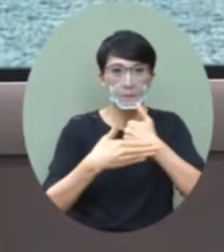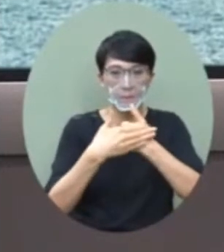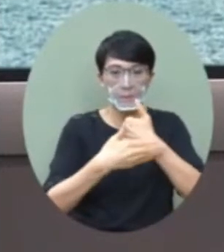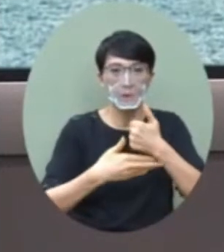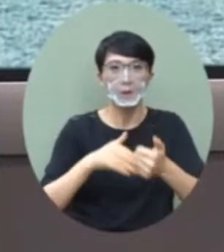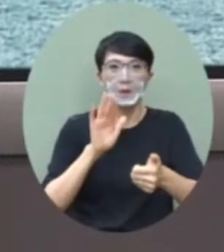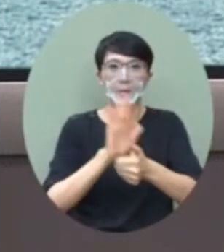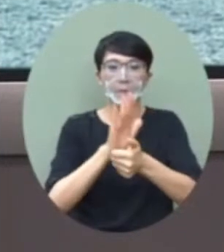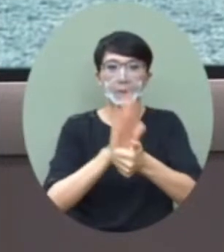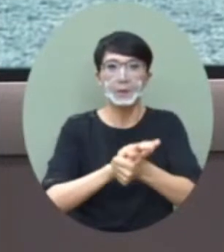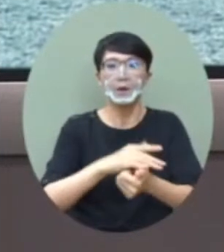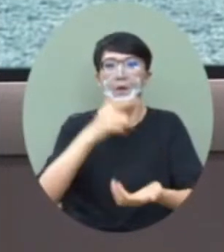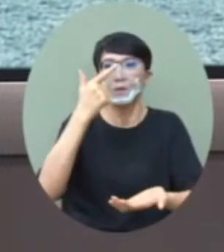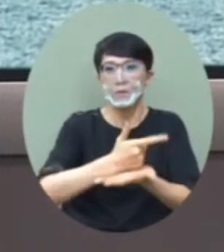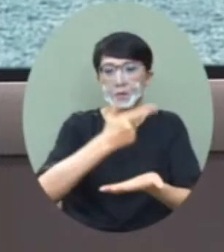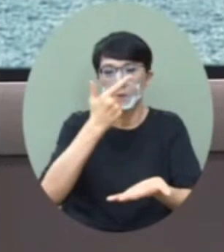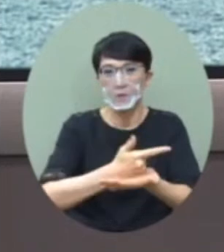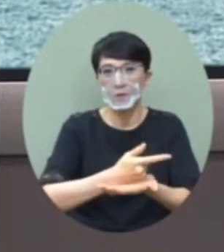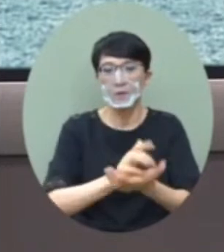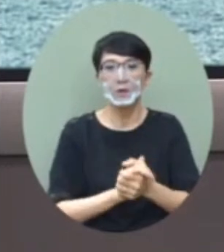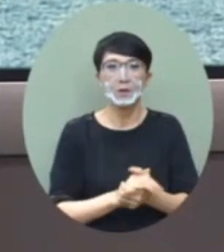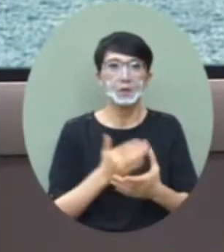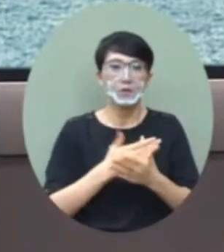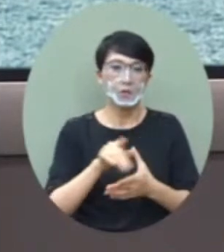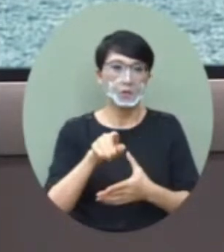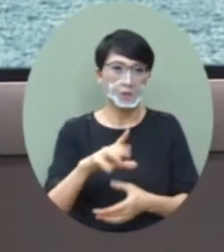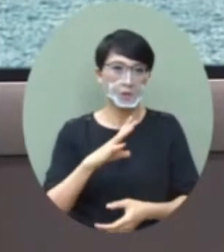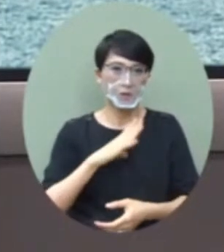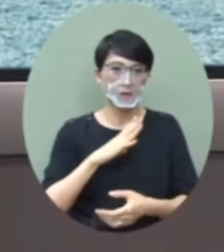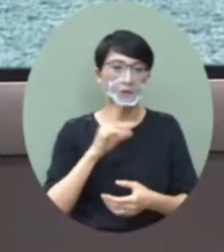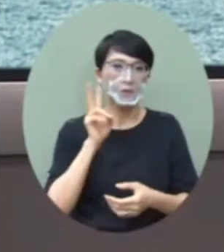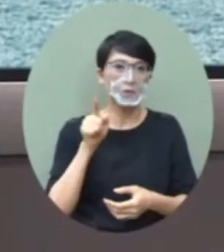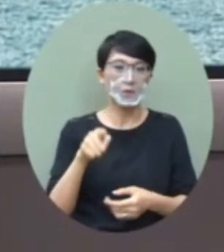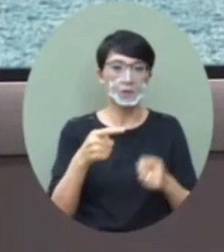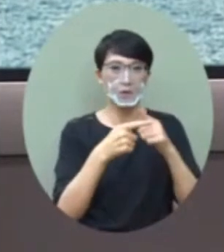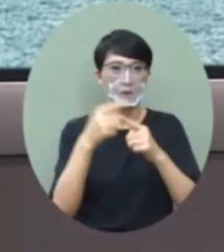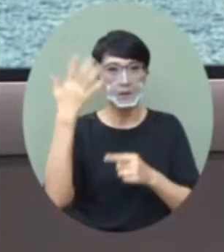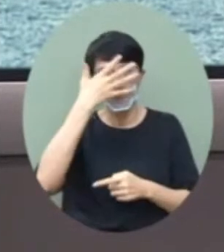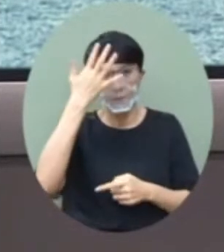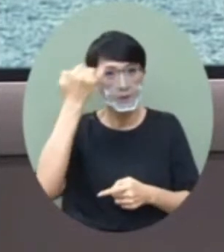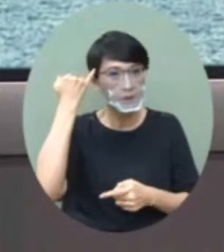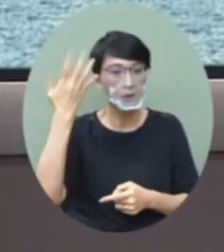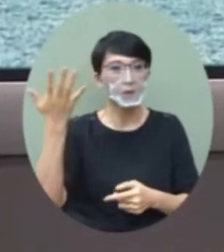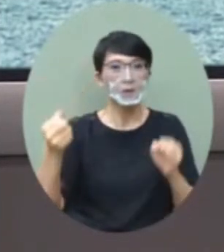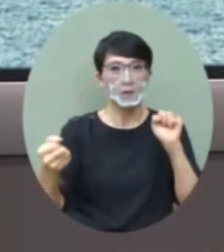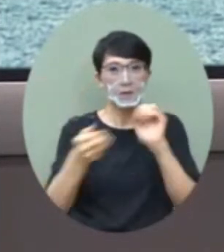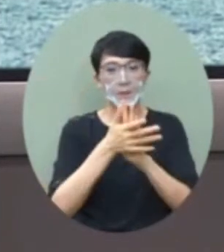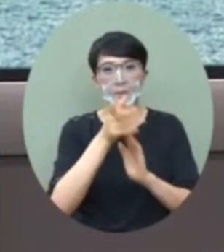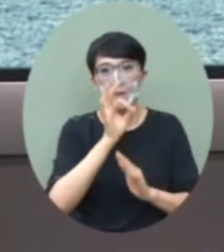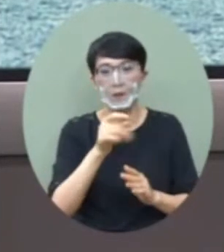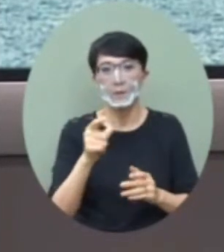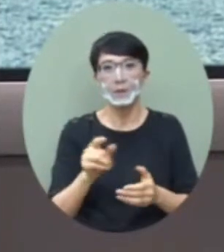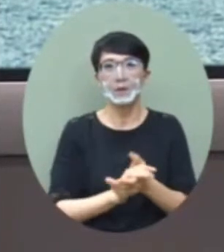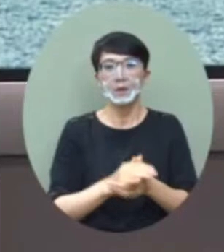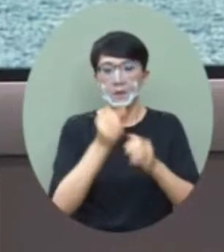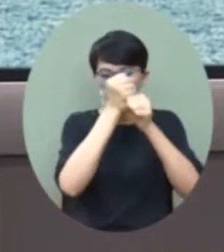own accord. The benefits would certainly outweigh any potential negatives.